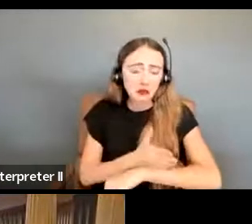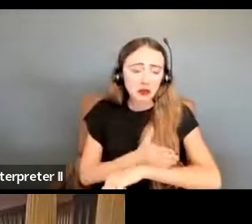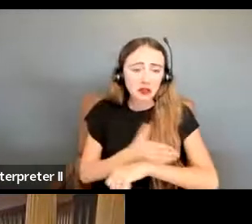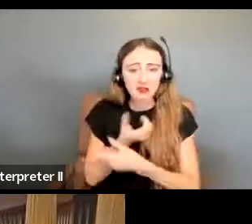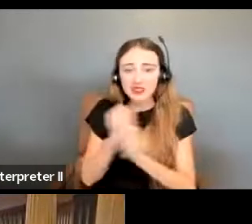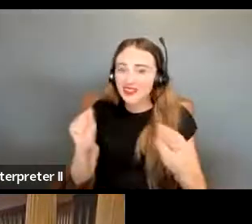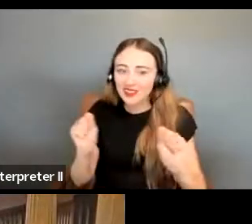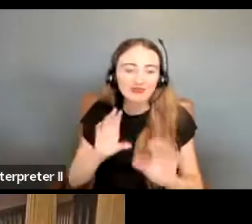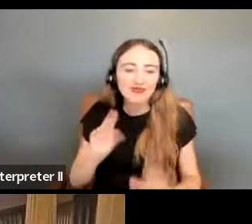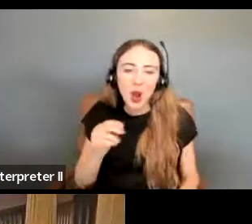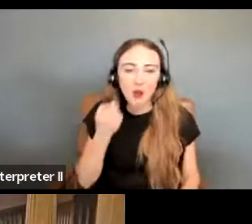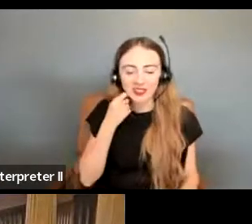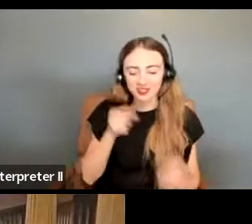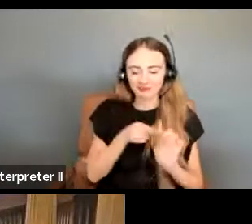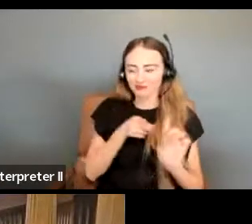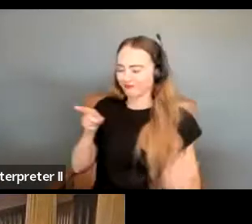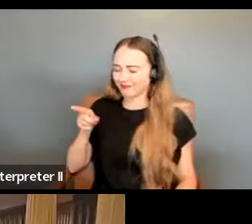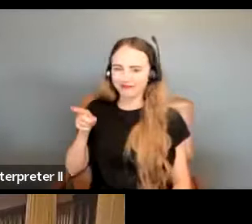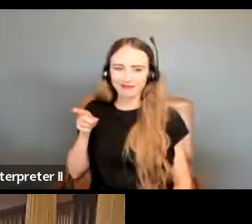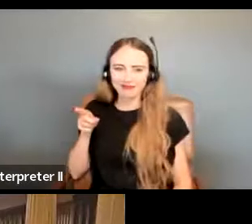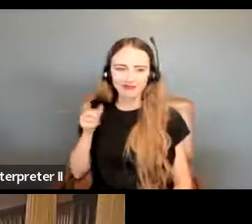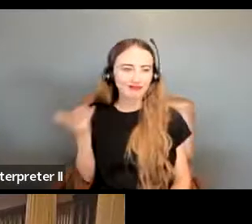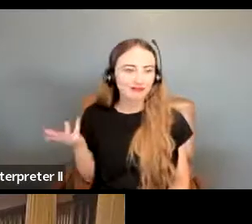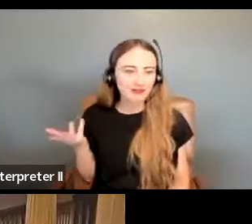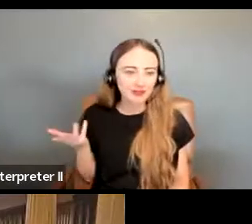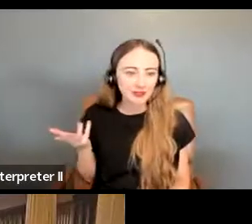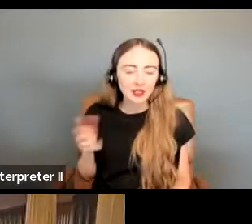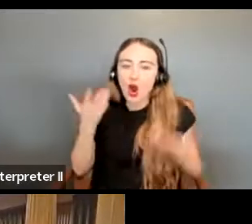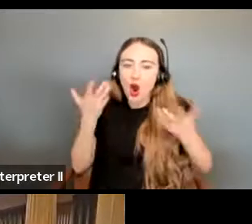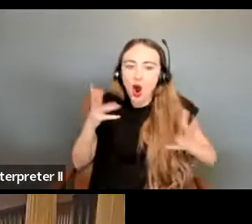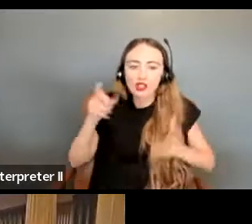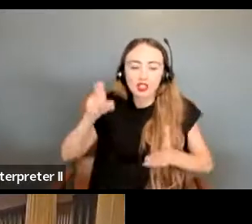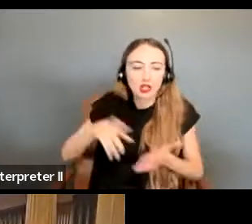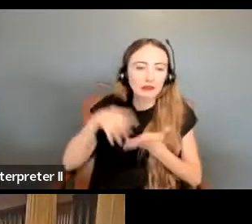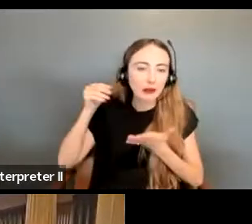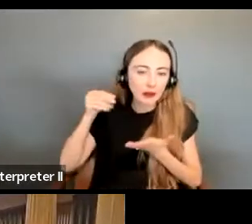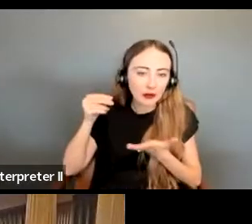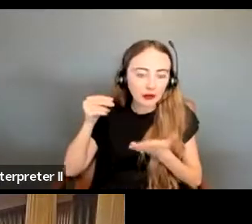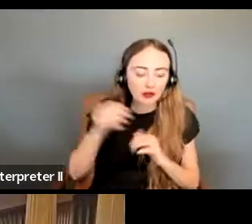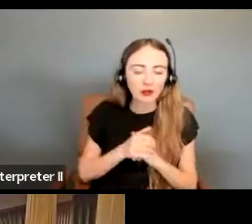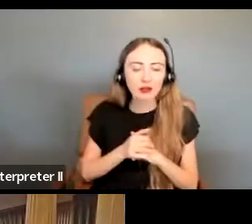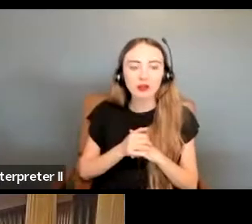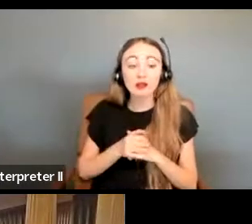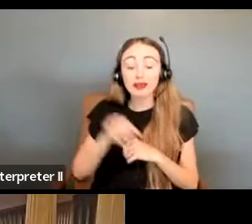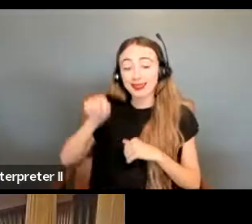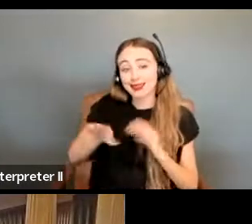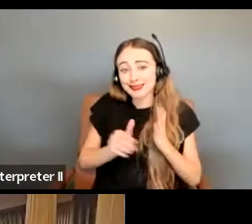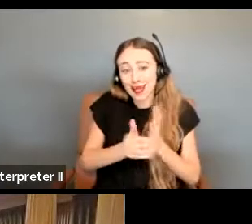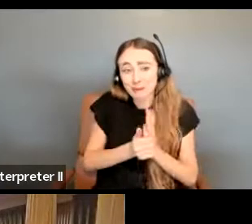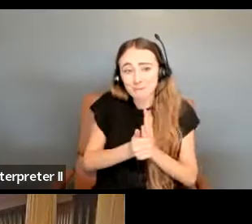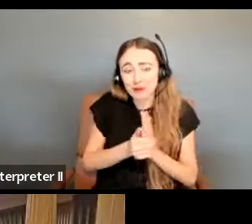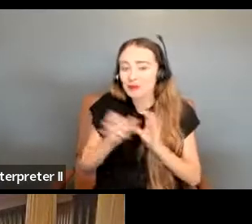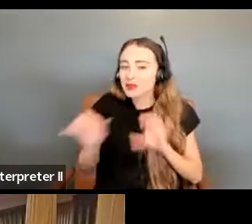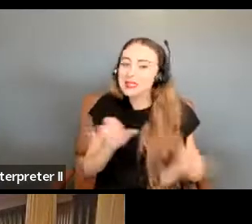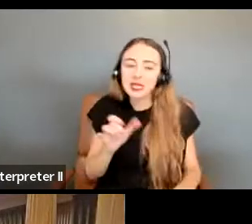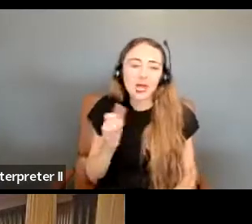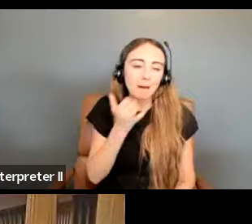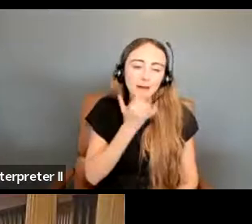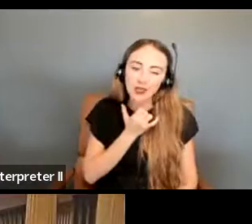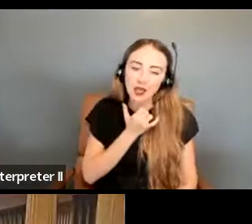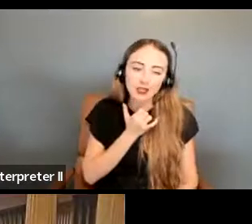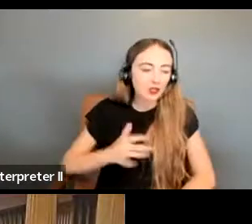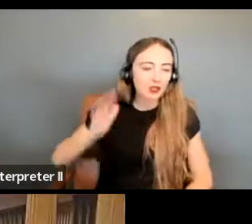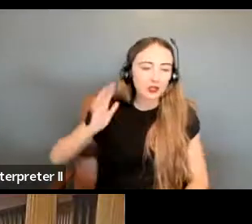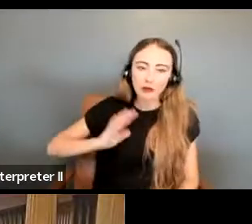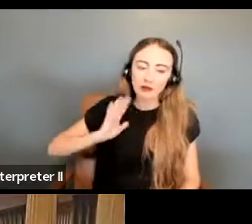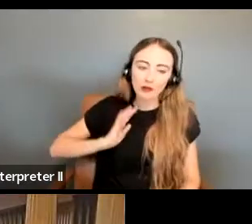on outliers, and it flies in the face of the lessons that we should have learned. In this amendment, we will be making the same mistakes as councils before us.